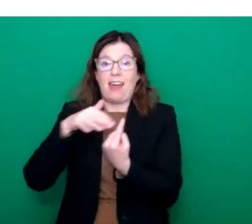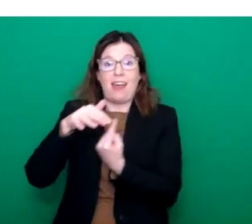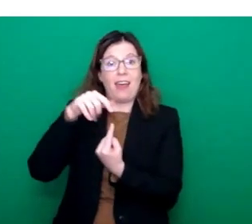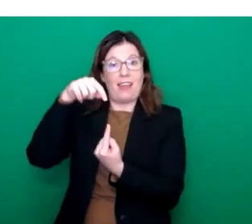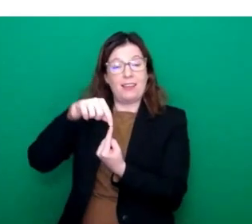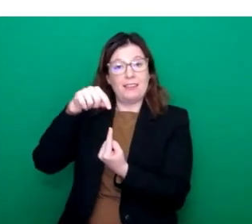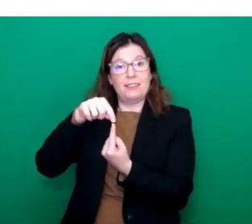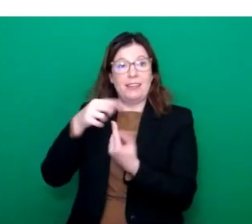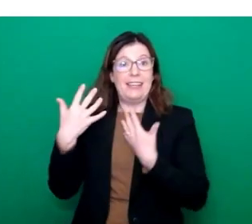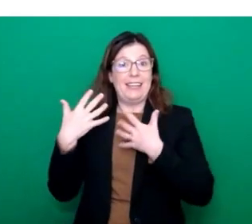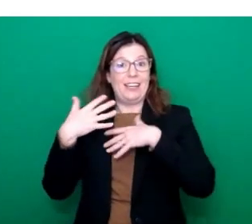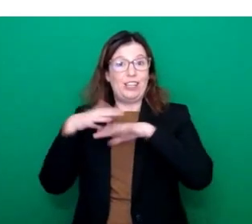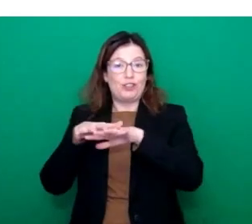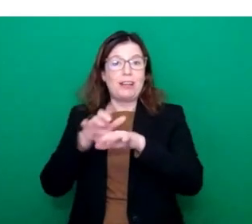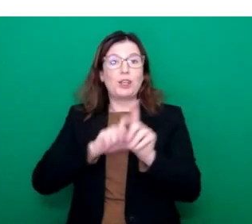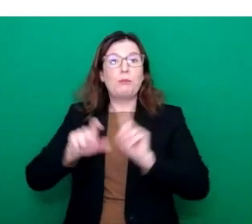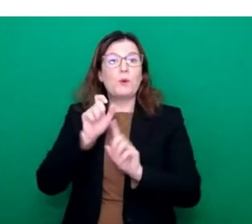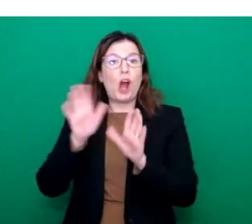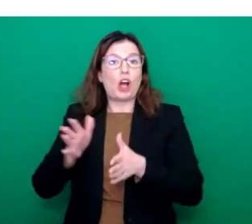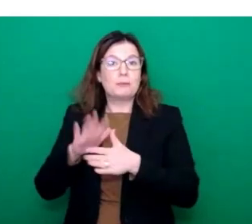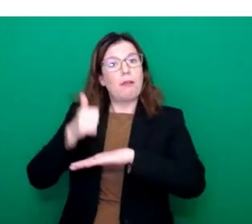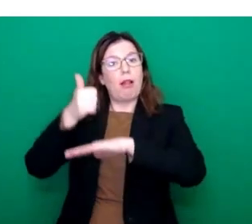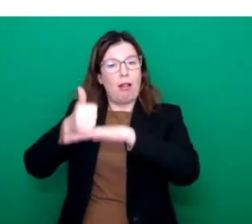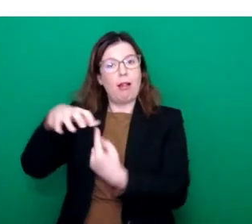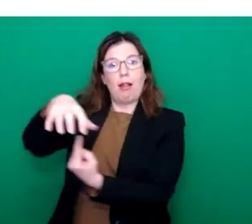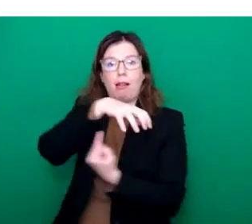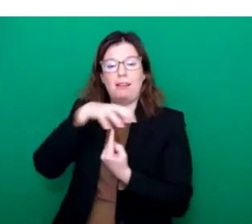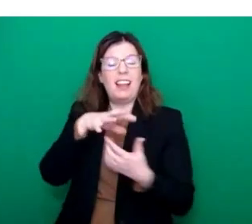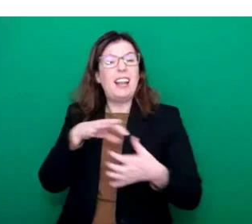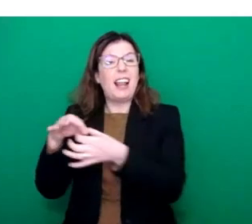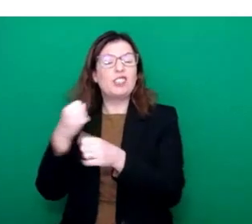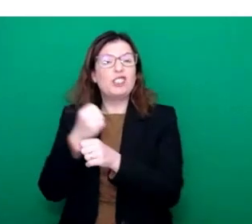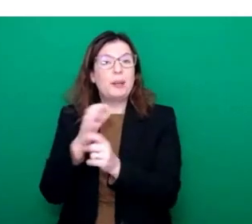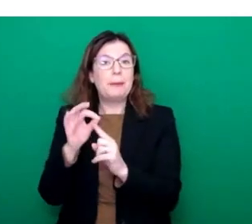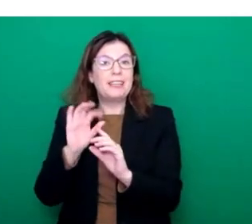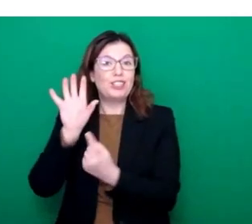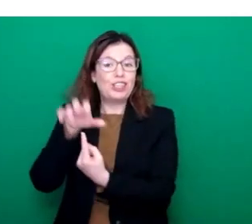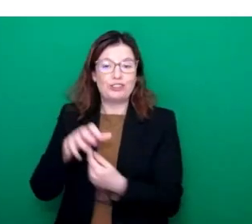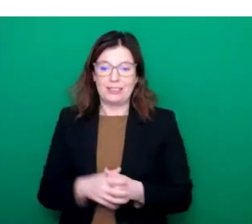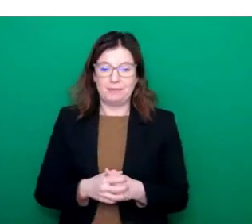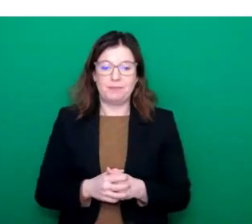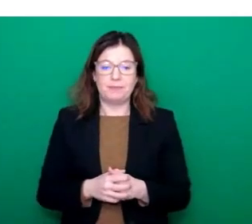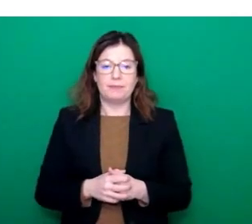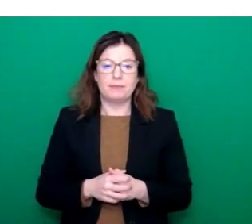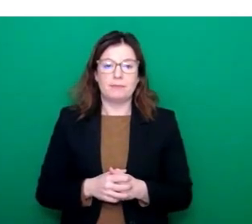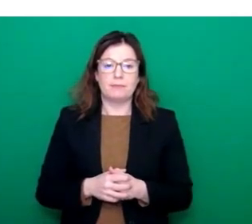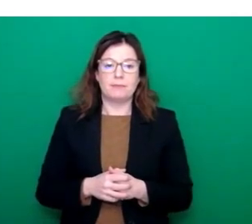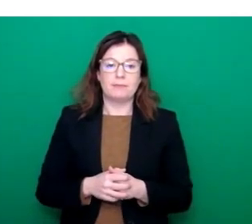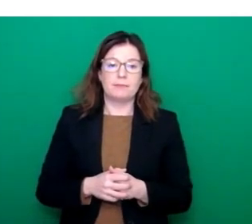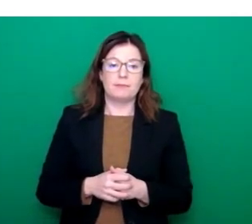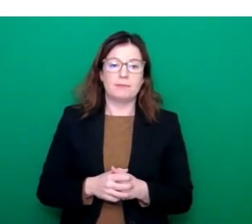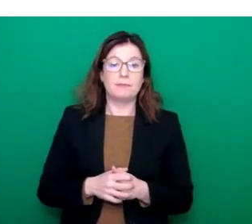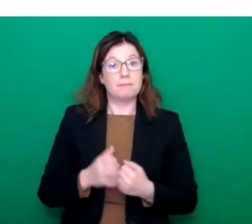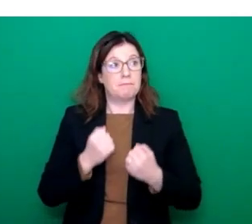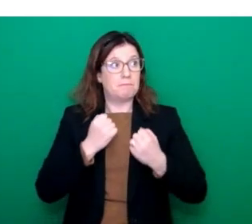our integrated community hospitals linked in with GP surgeries. And as you might expect, our core